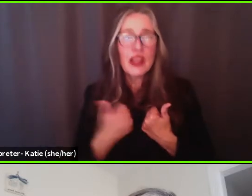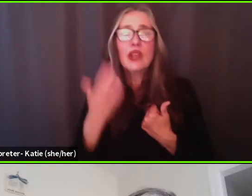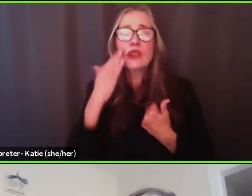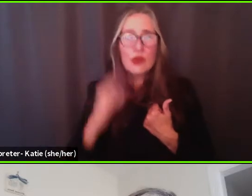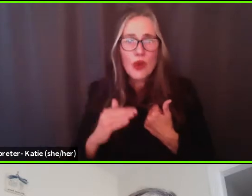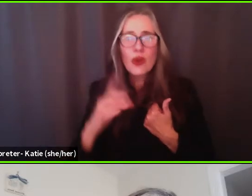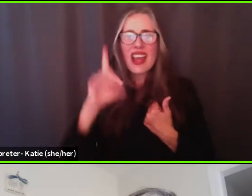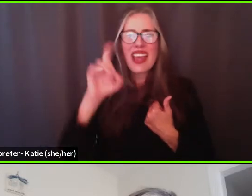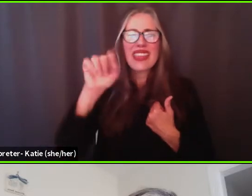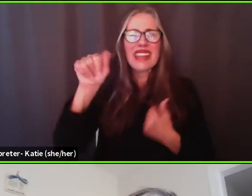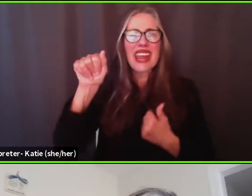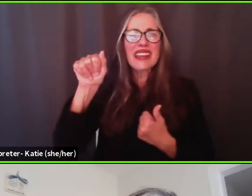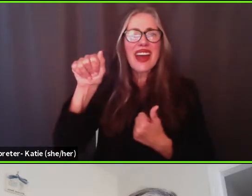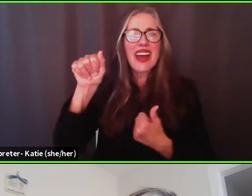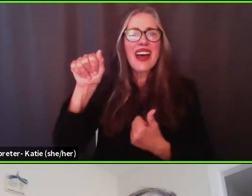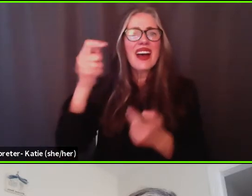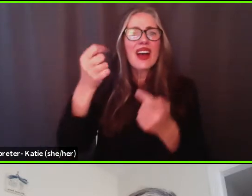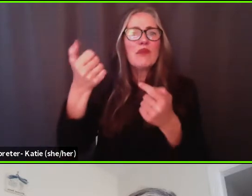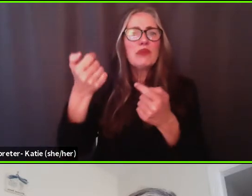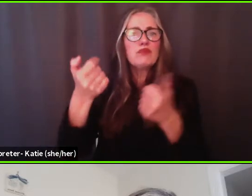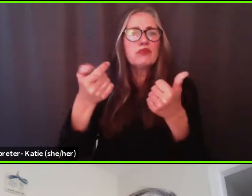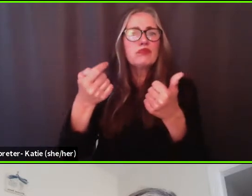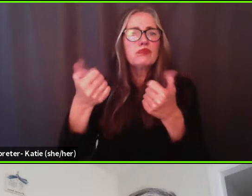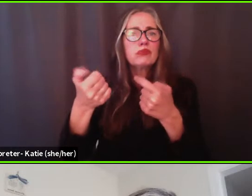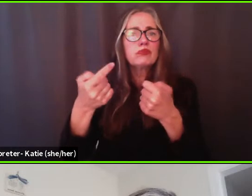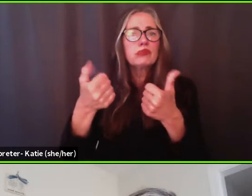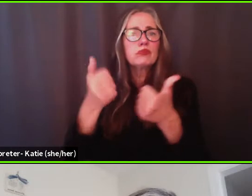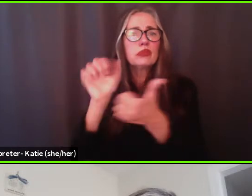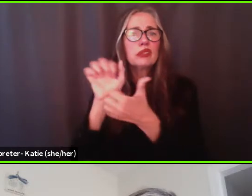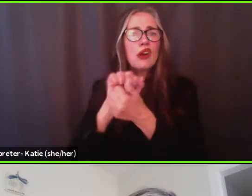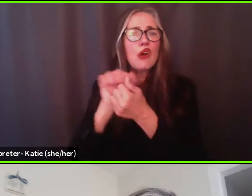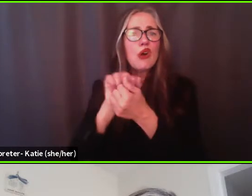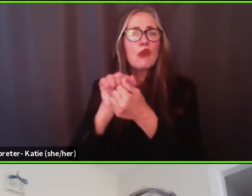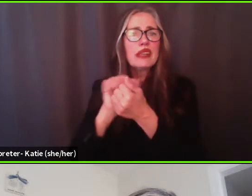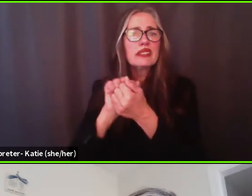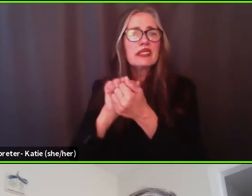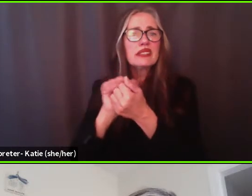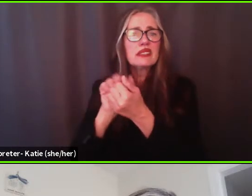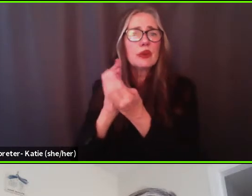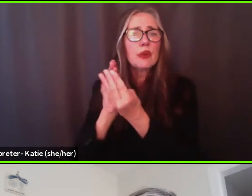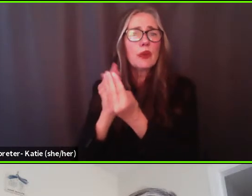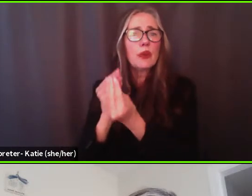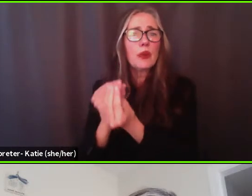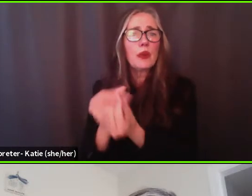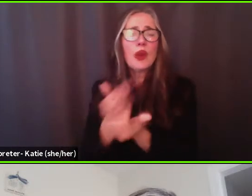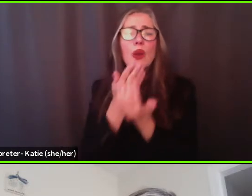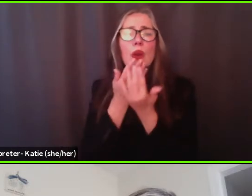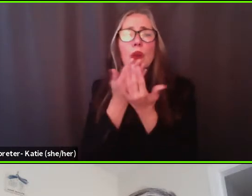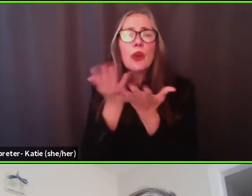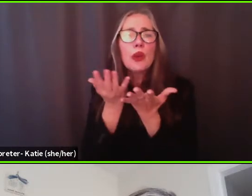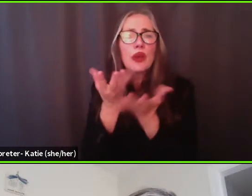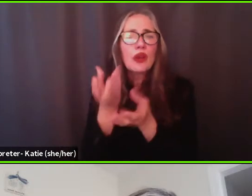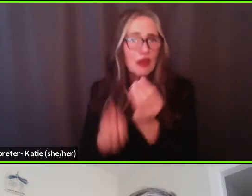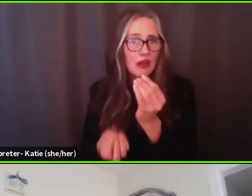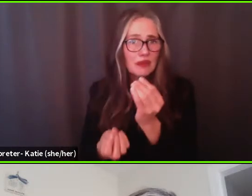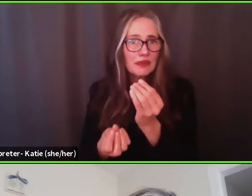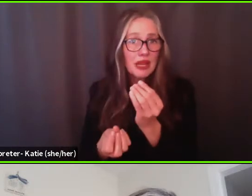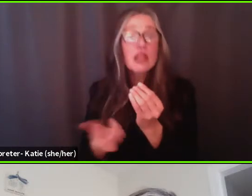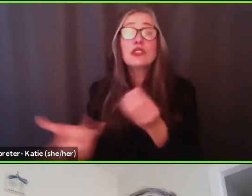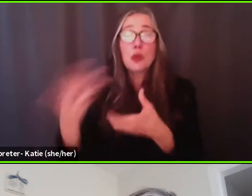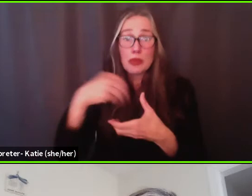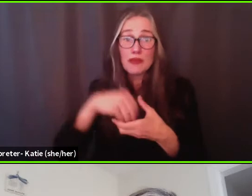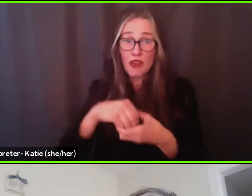fall off they just get erased we don't look at them so i'm continuing to bring them in and your personal work would be appreciated thank